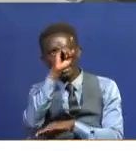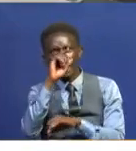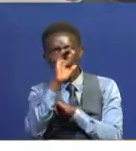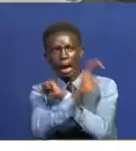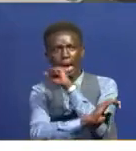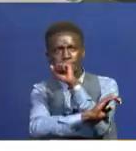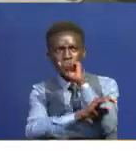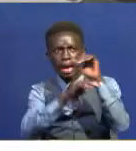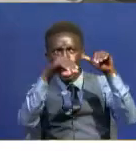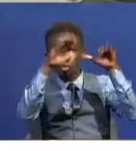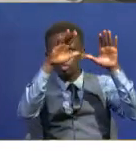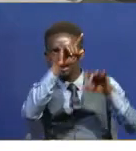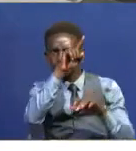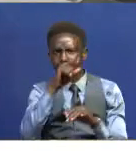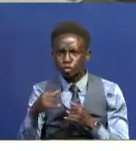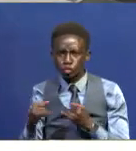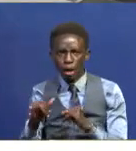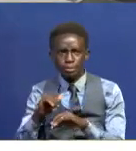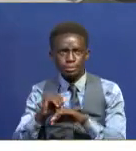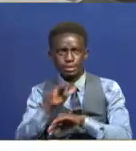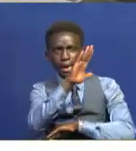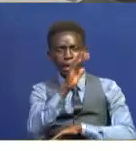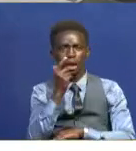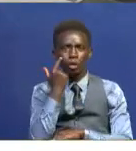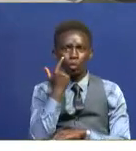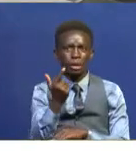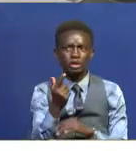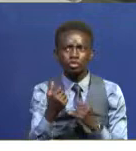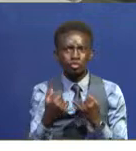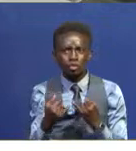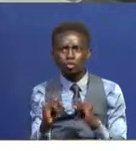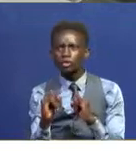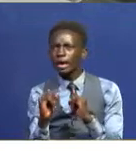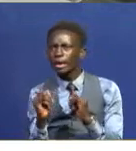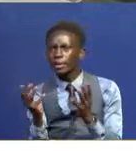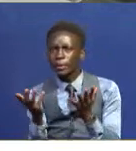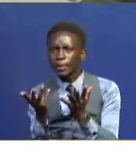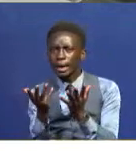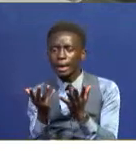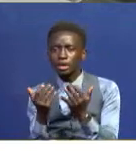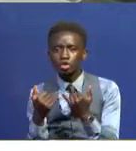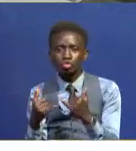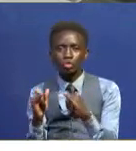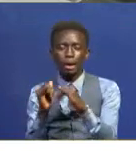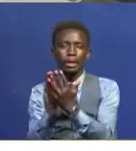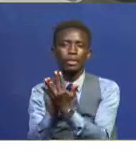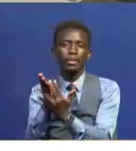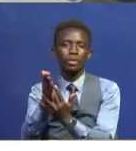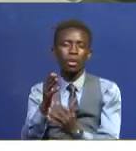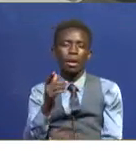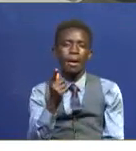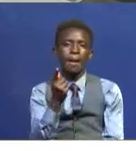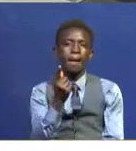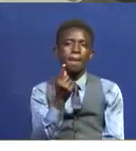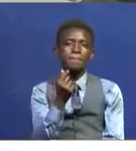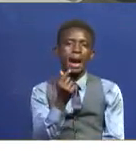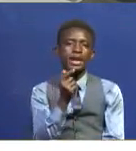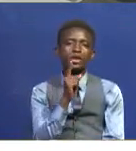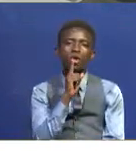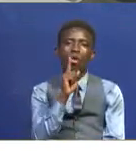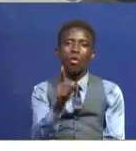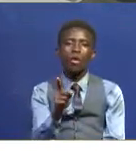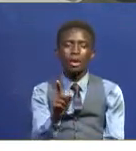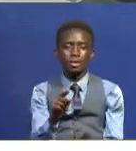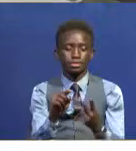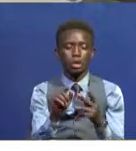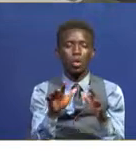The general avenues you'd go to would be perhaps through money orders or posta,